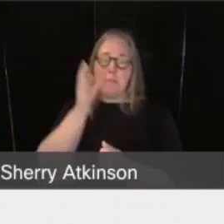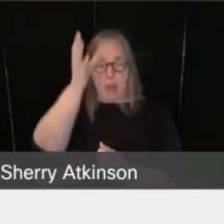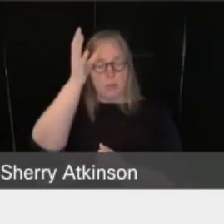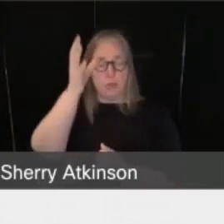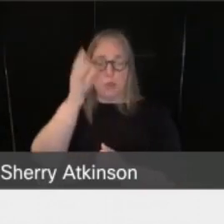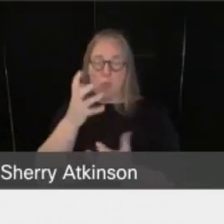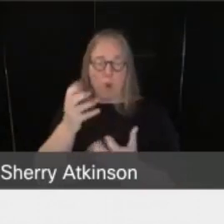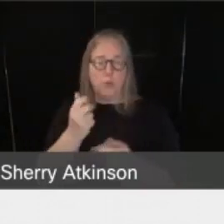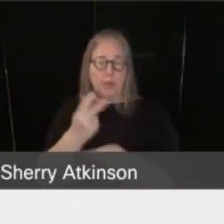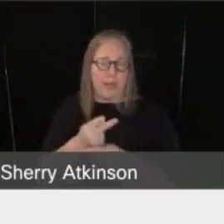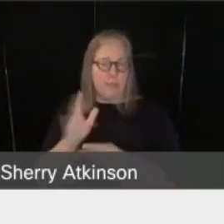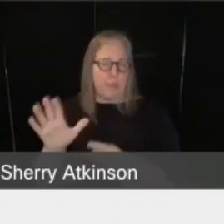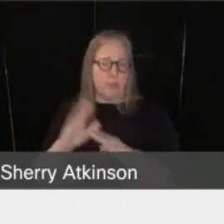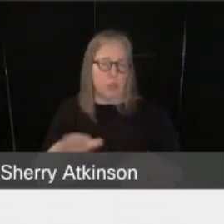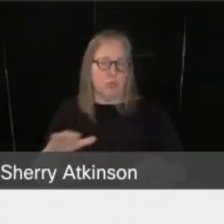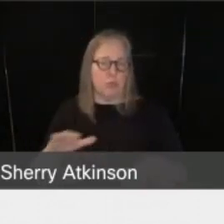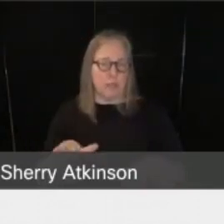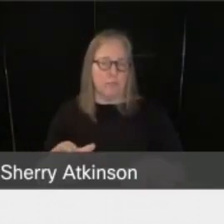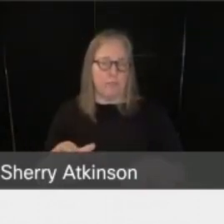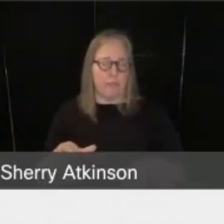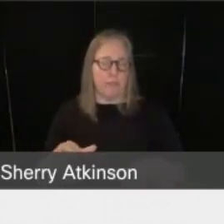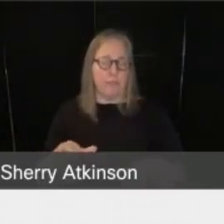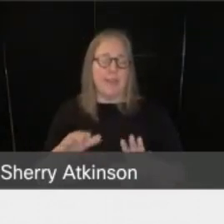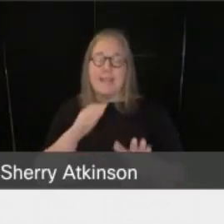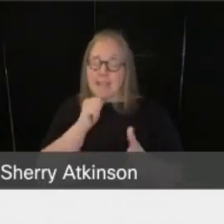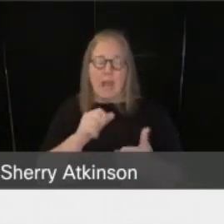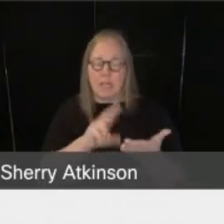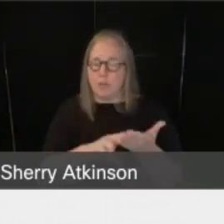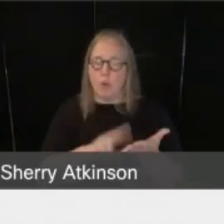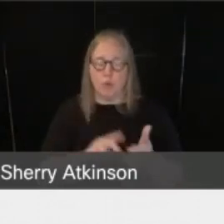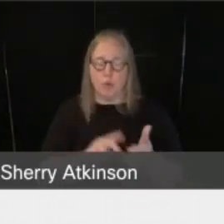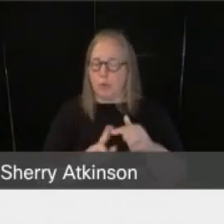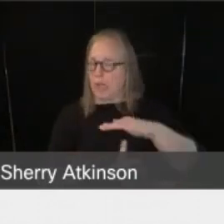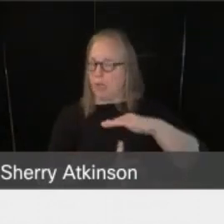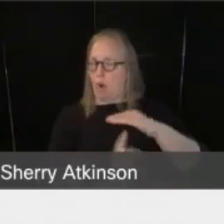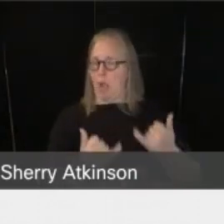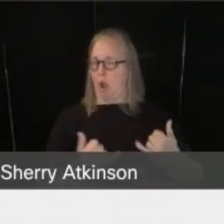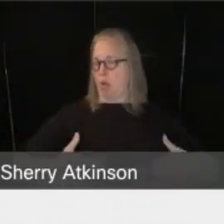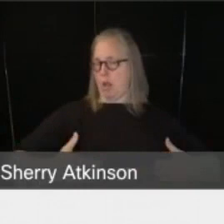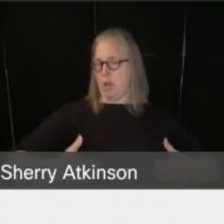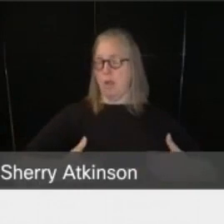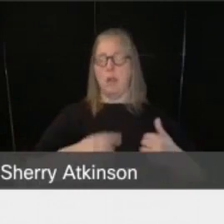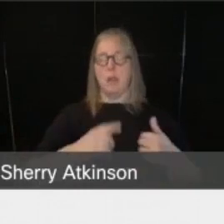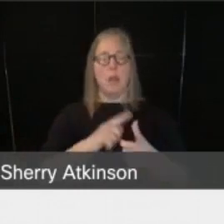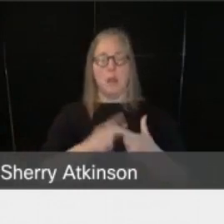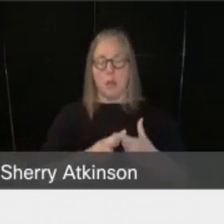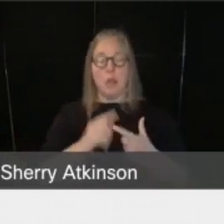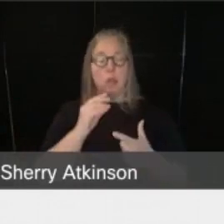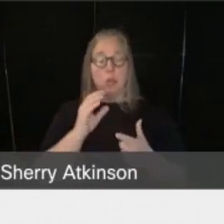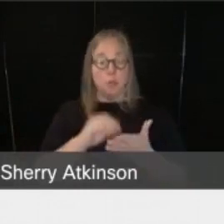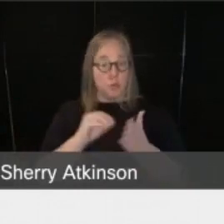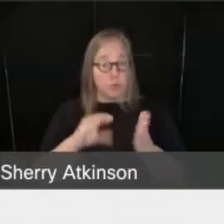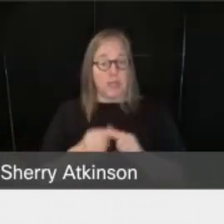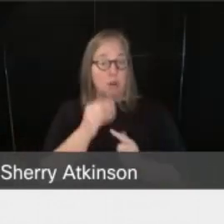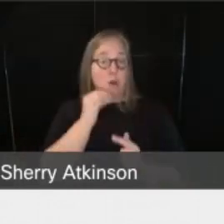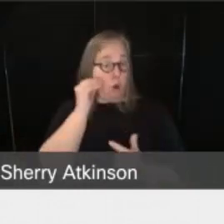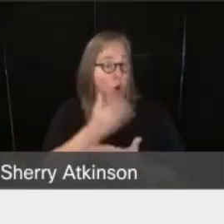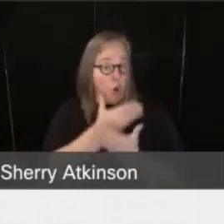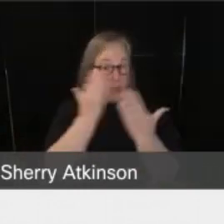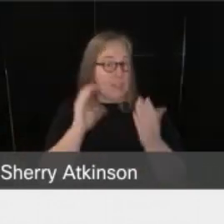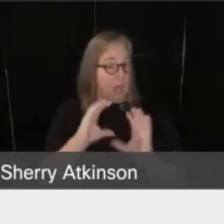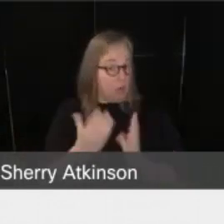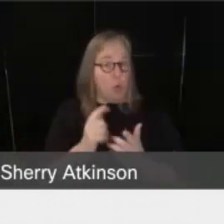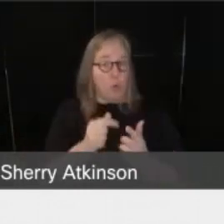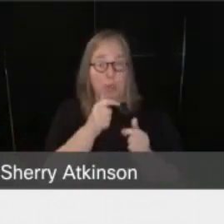children not enrolling them in kindergarten right now. Students in our homeless category who've continued to